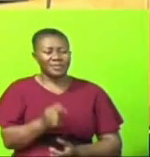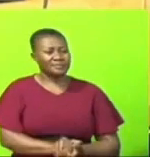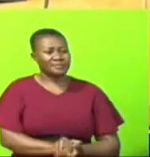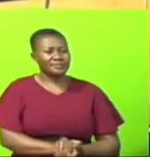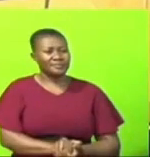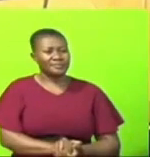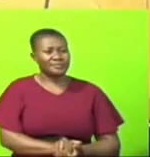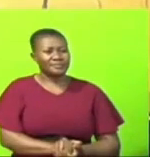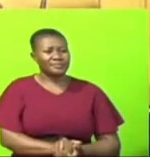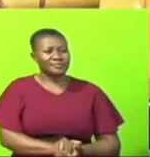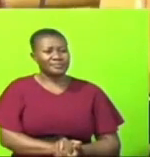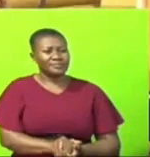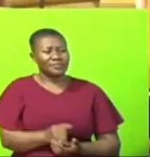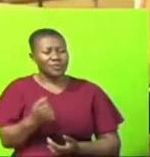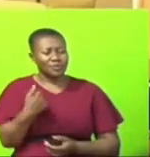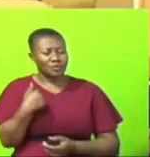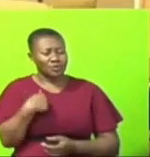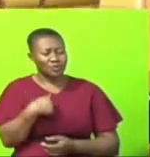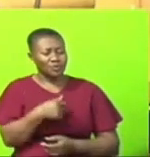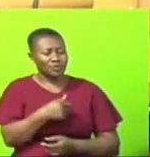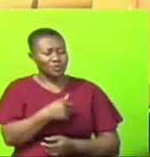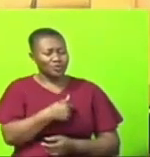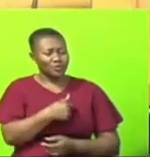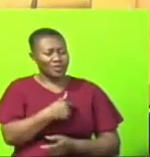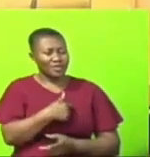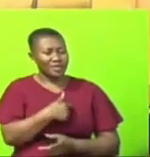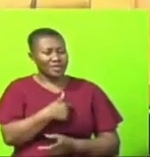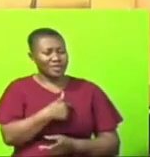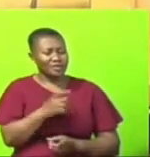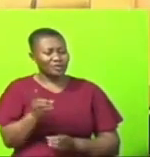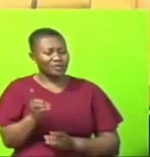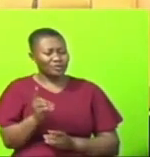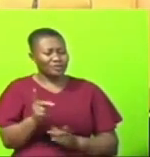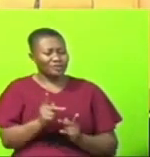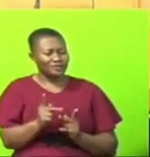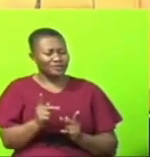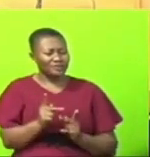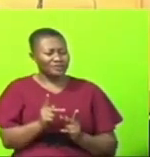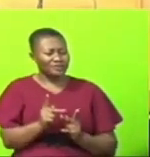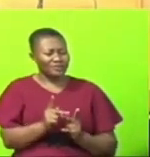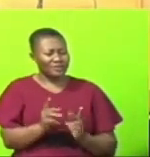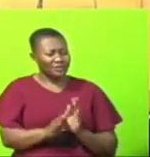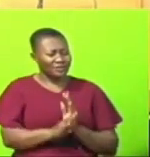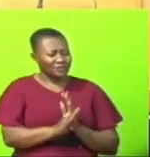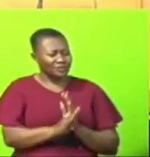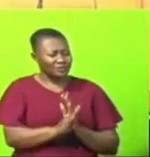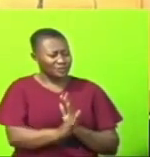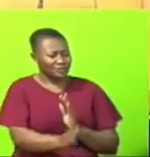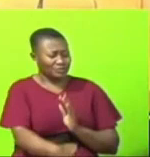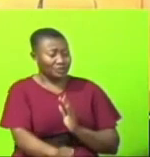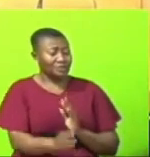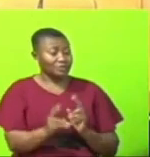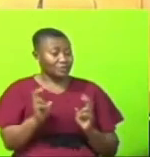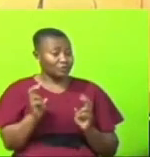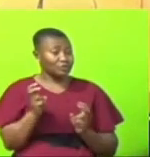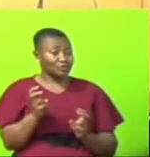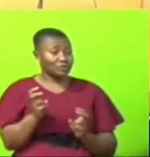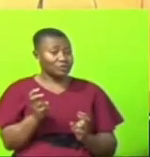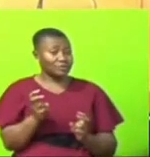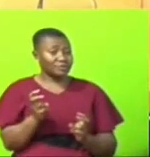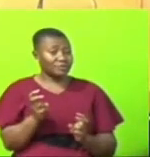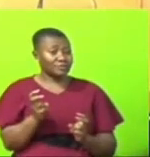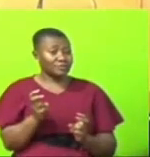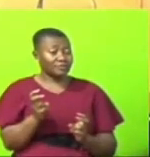We are dealing with very straightforward matters. I say very straightforward